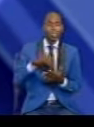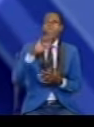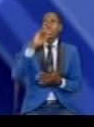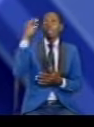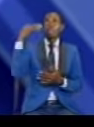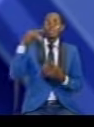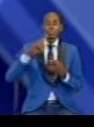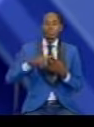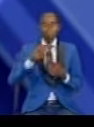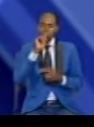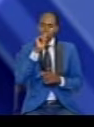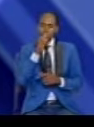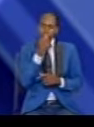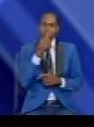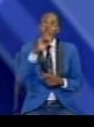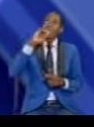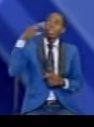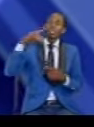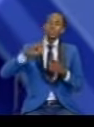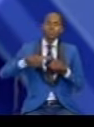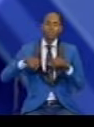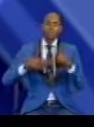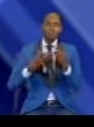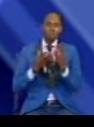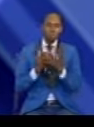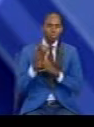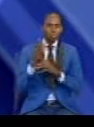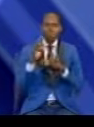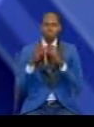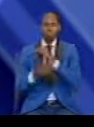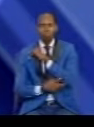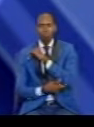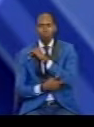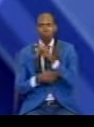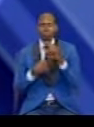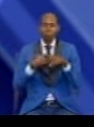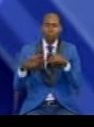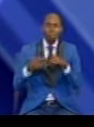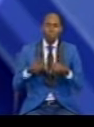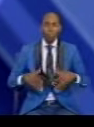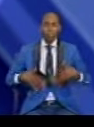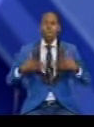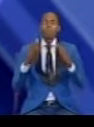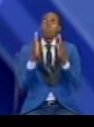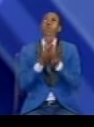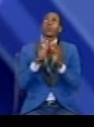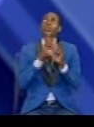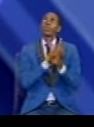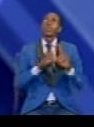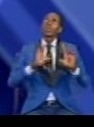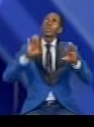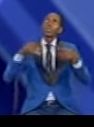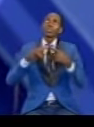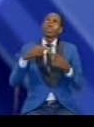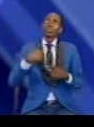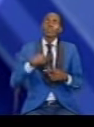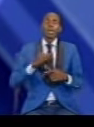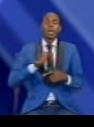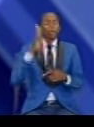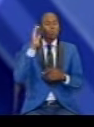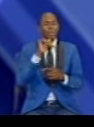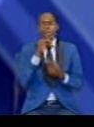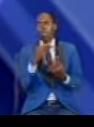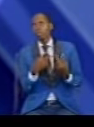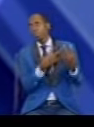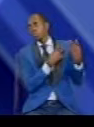the grace to pass through temptations and trials of life, oh God, give unto me. I'm not looking back. I'm